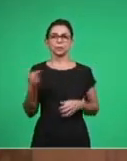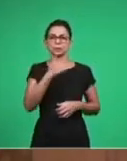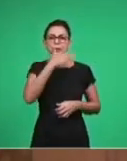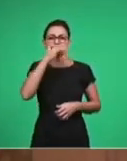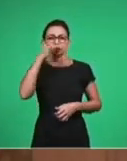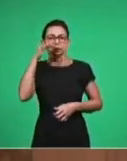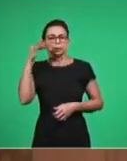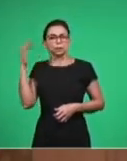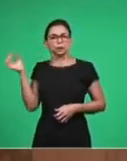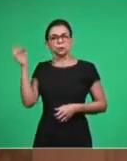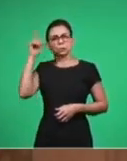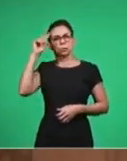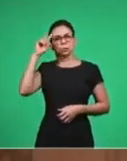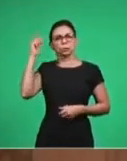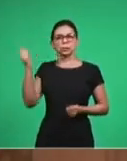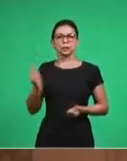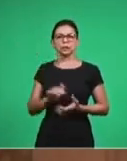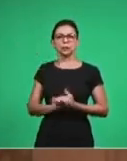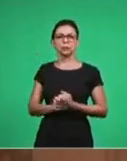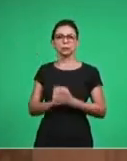have six wings.